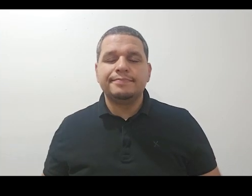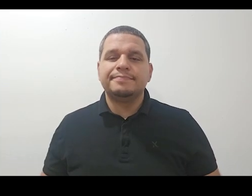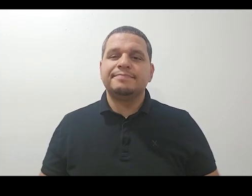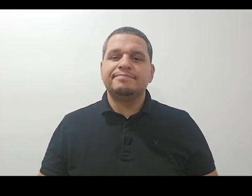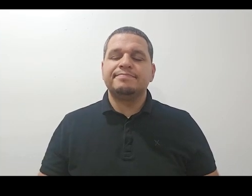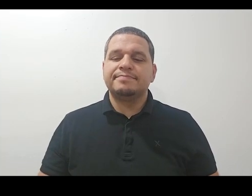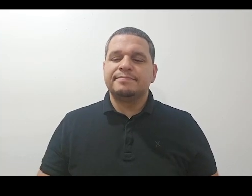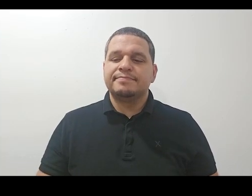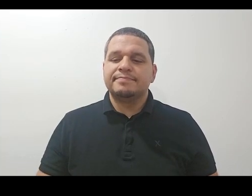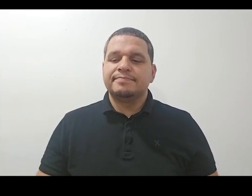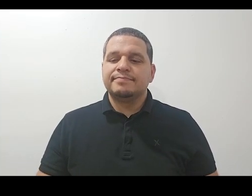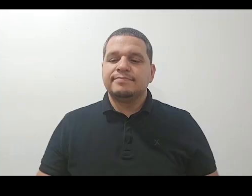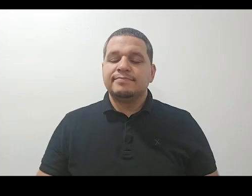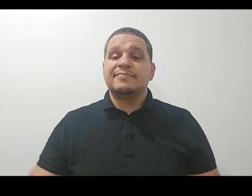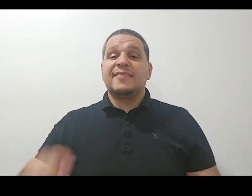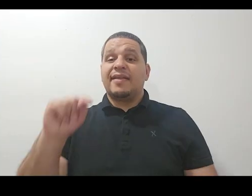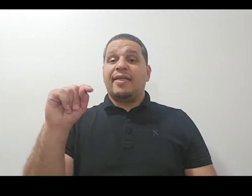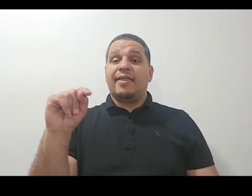place.